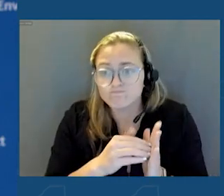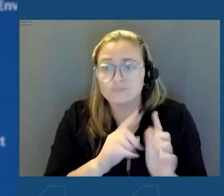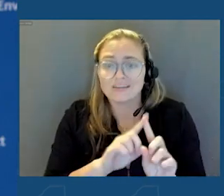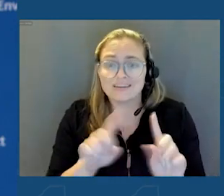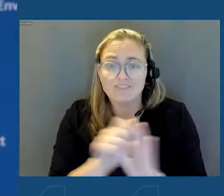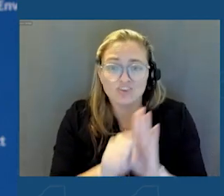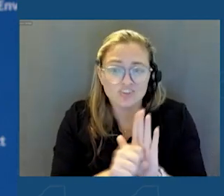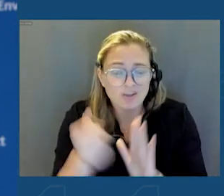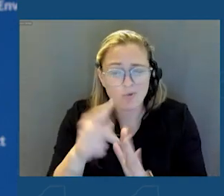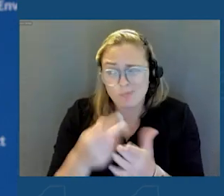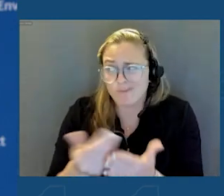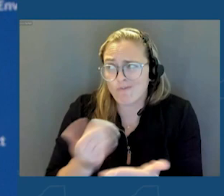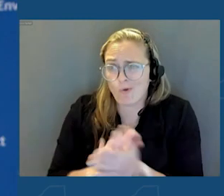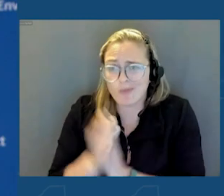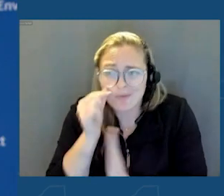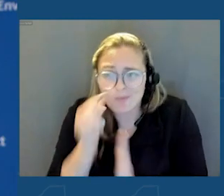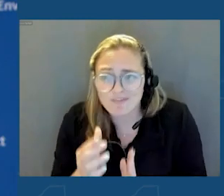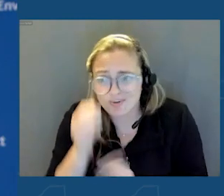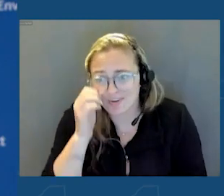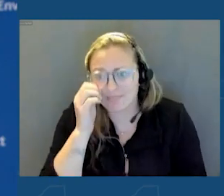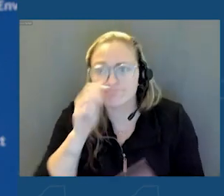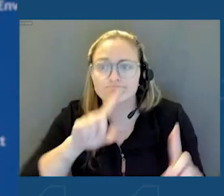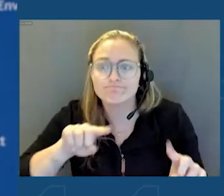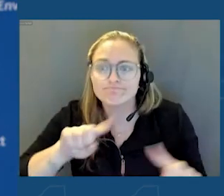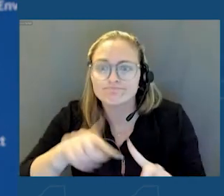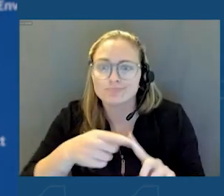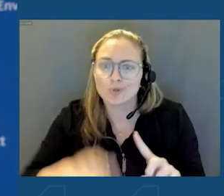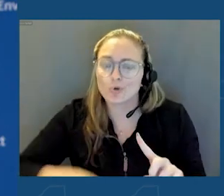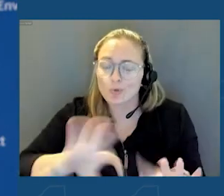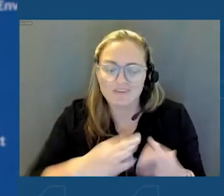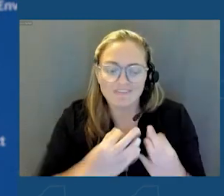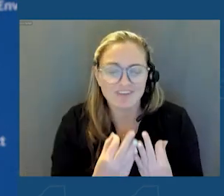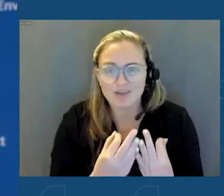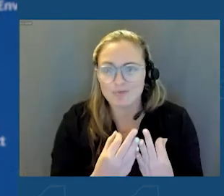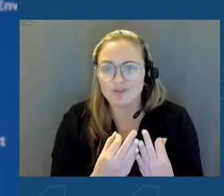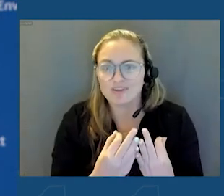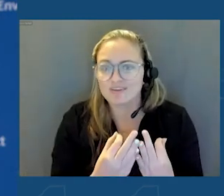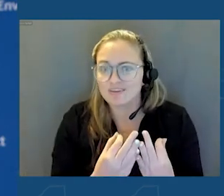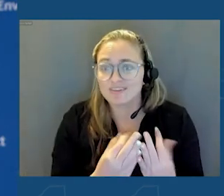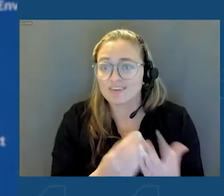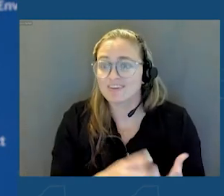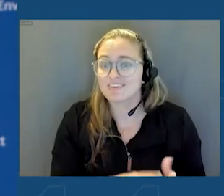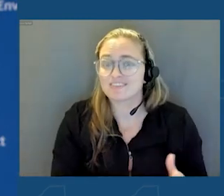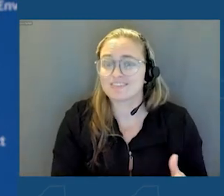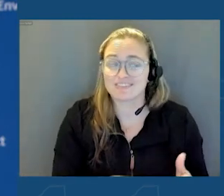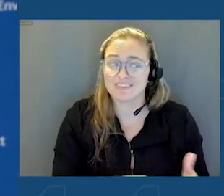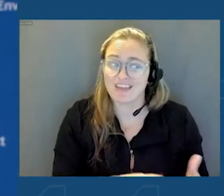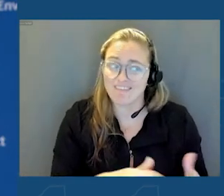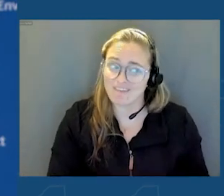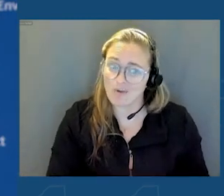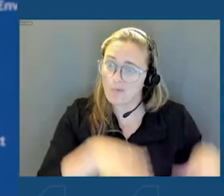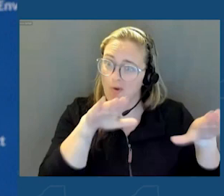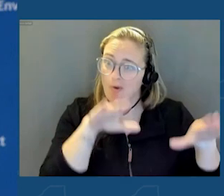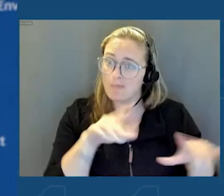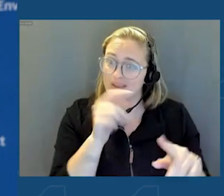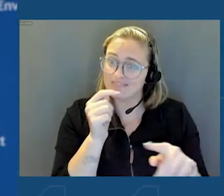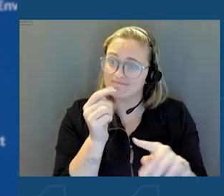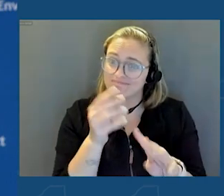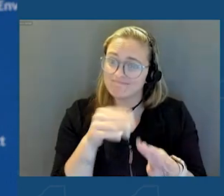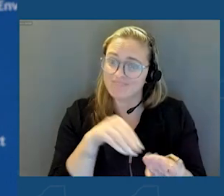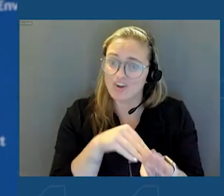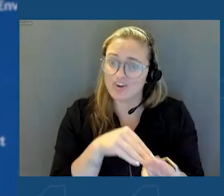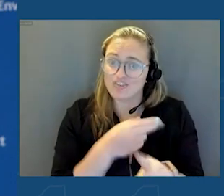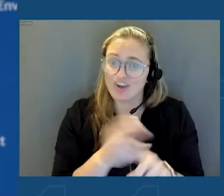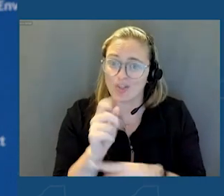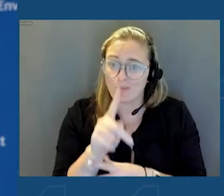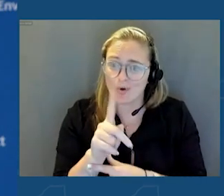governor. It's when you grow up in a family, started in Lackawanna in a trailer park, you don't have a lot of money for luxury vacations,